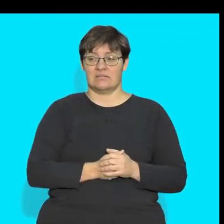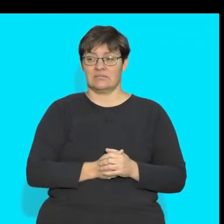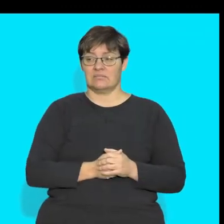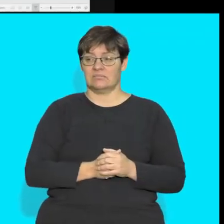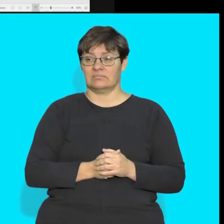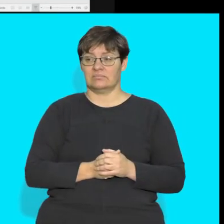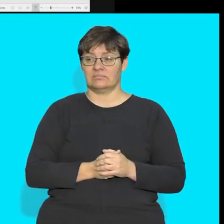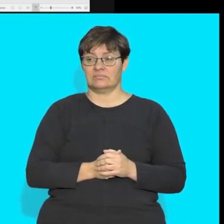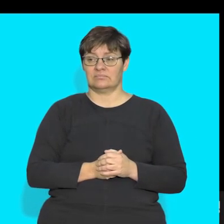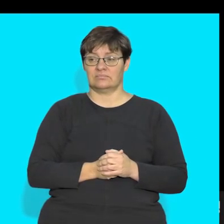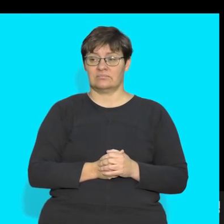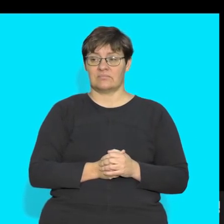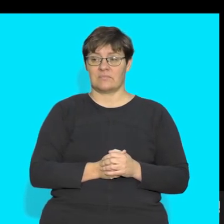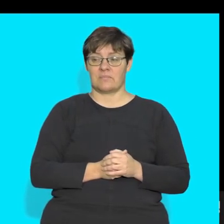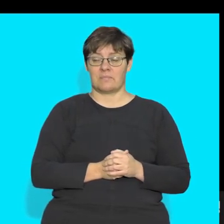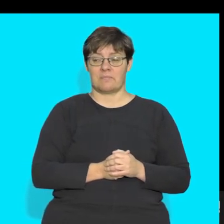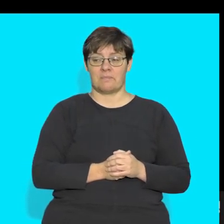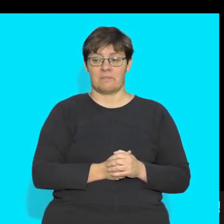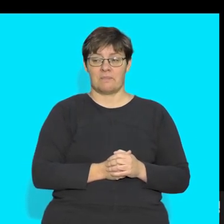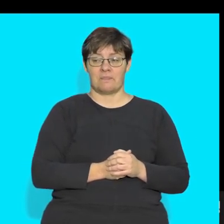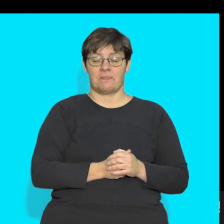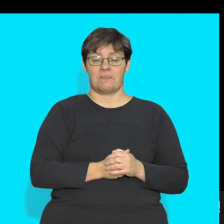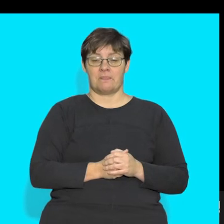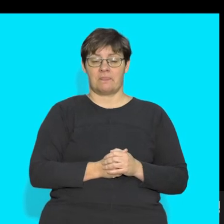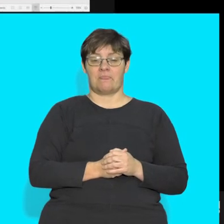1,0117. Let's just check that I've got the right answer there. Yeah.